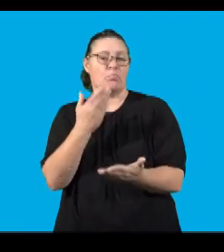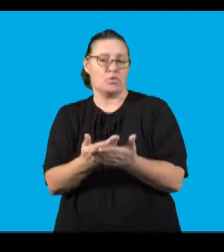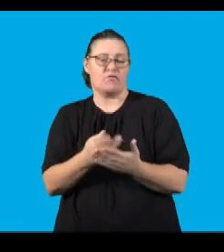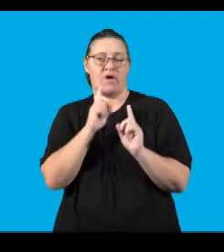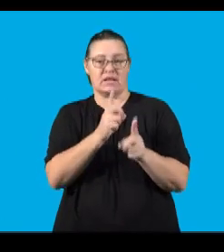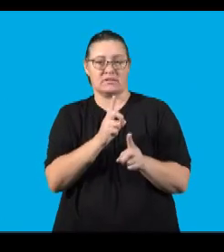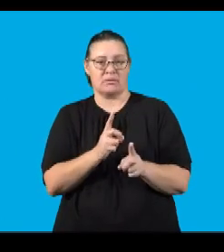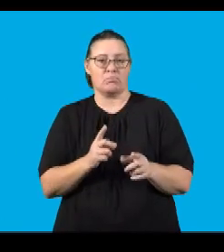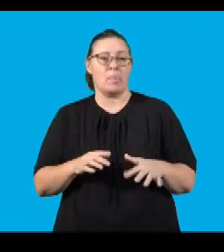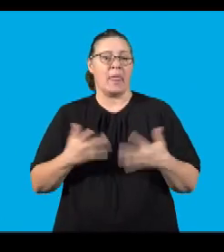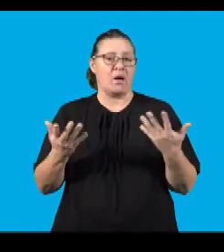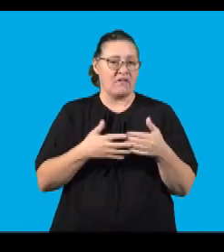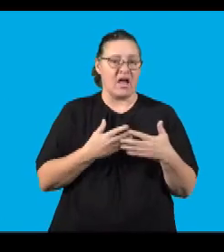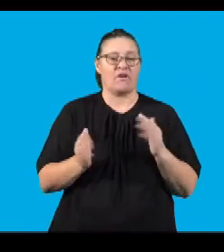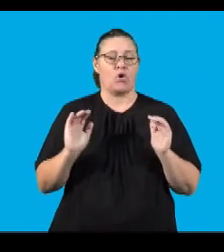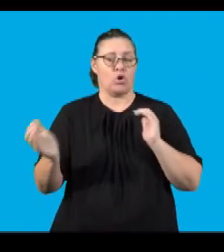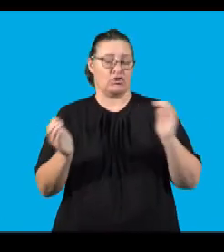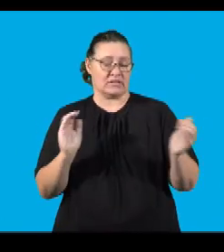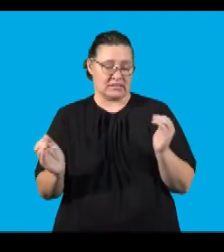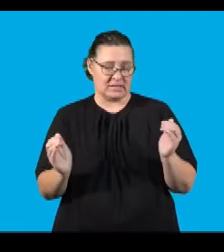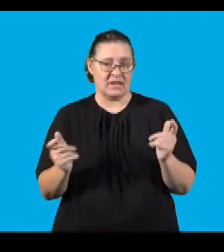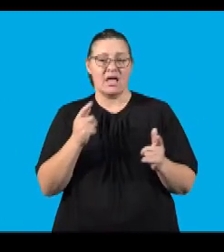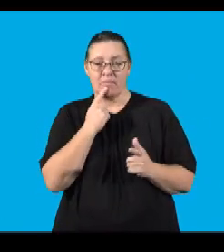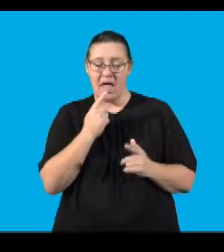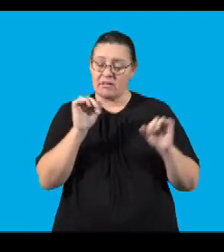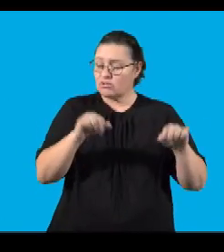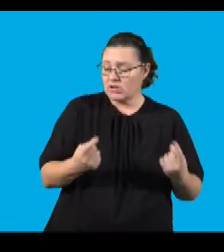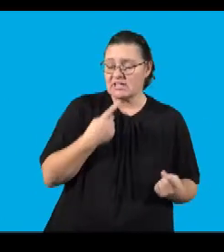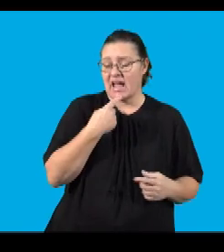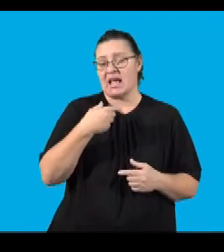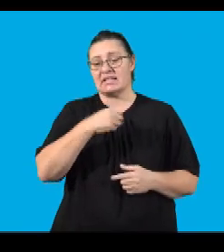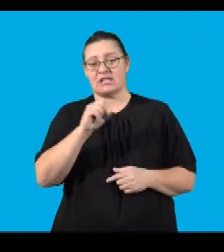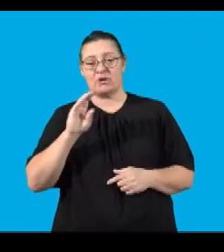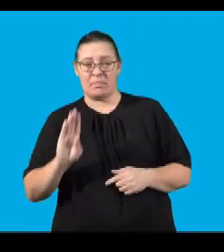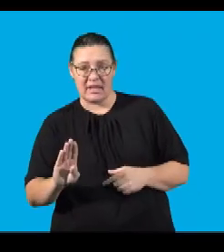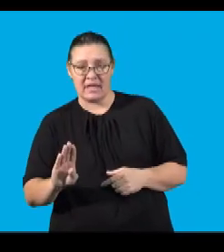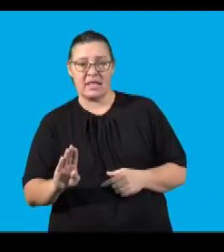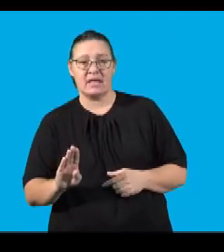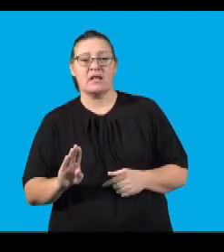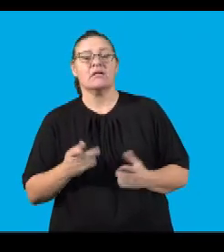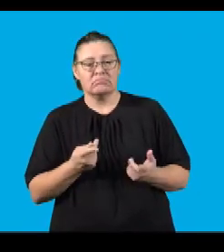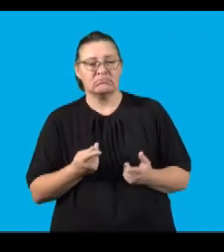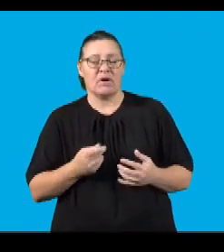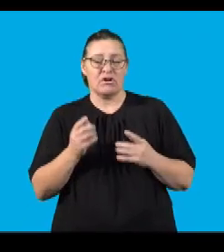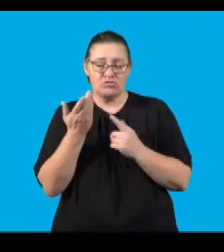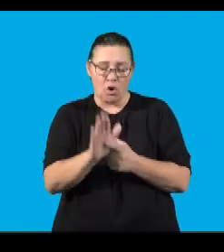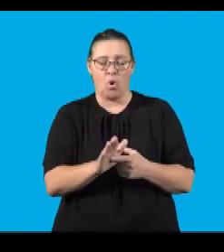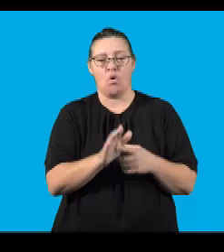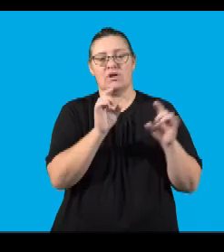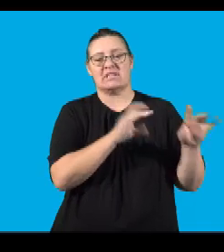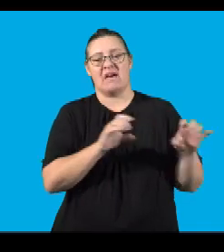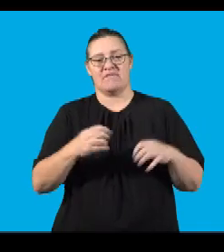answer. However, so there's a contrast. So you may disagree and say text B foregrounds the pain and